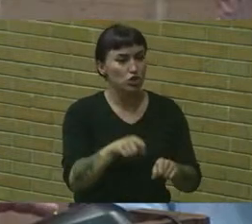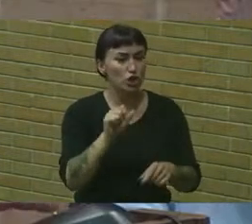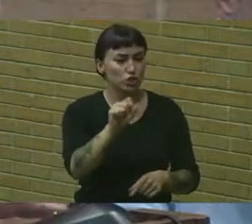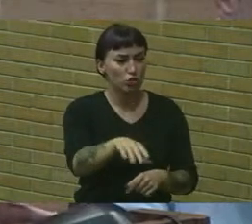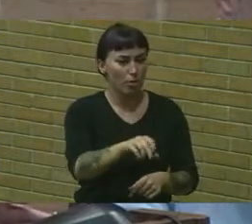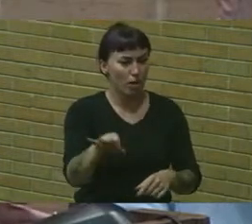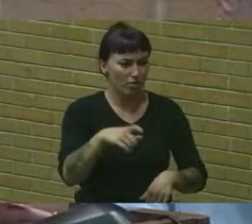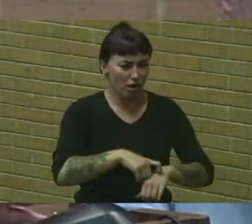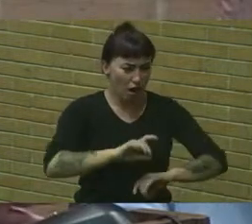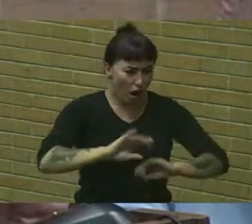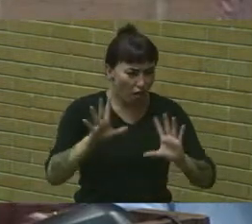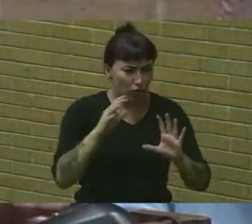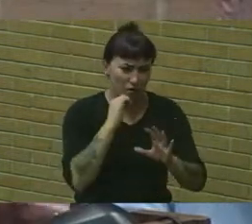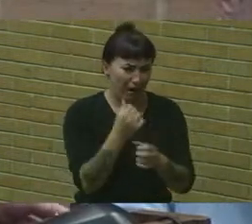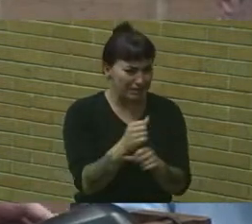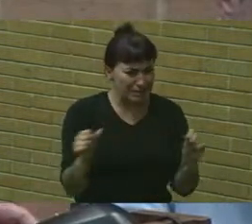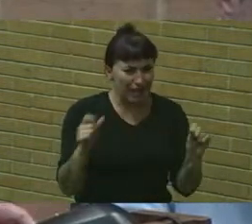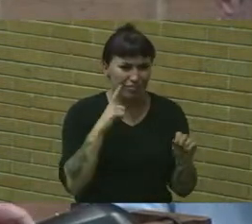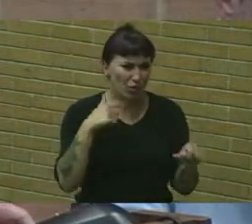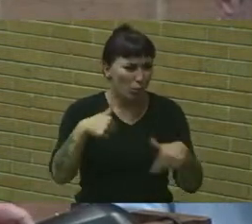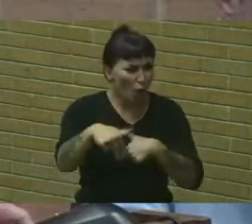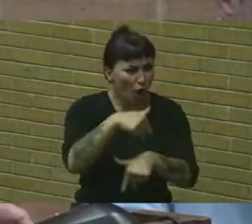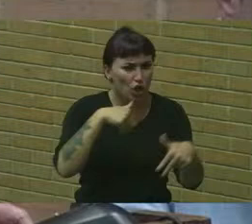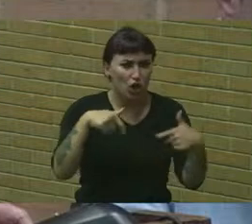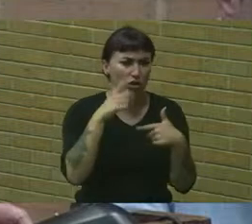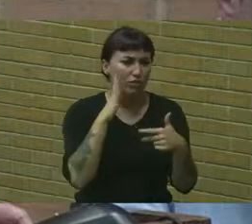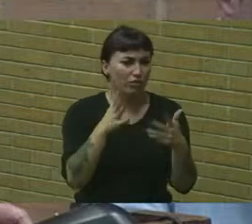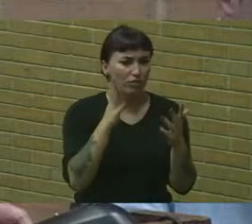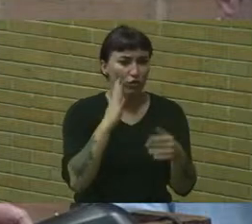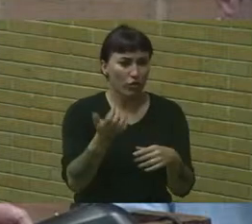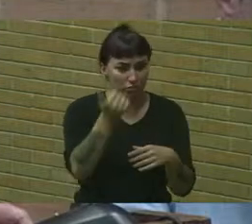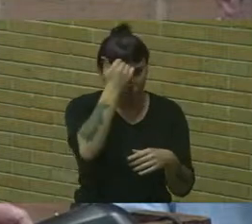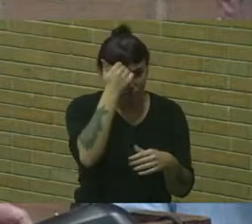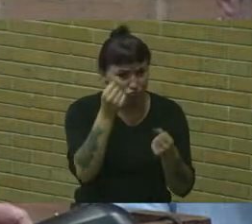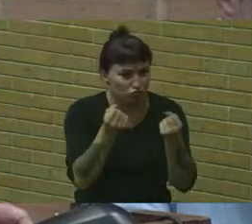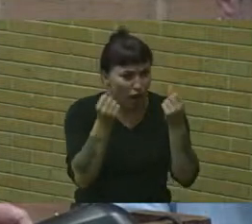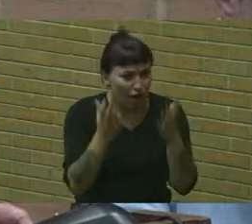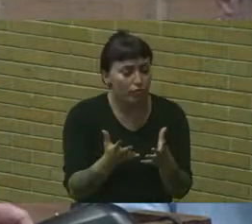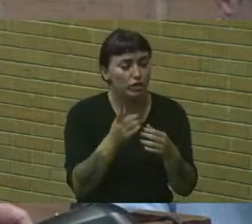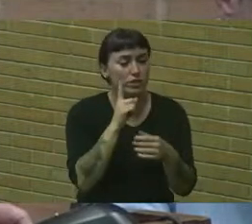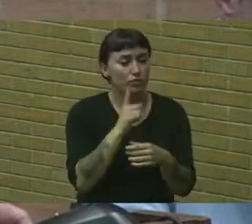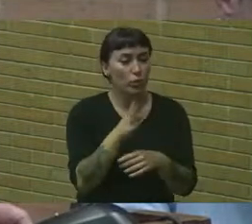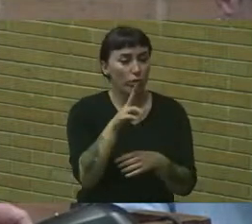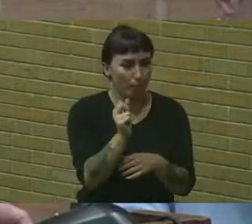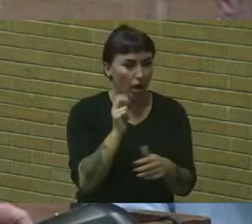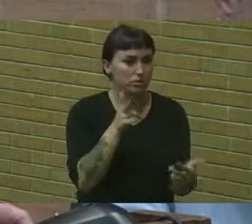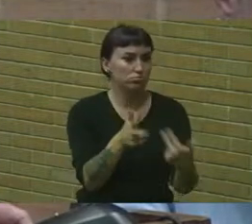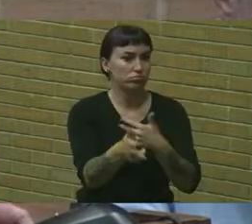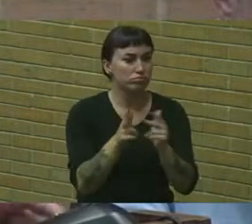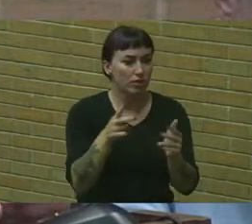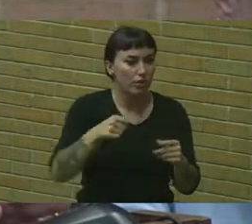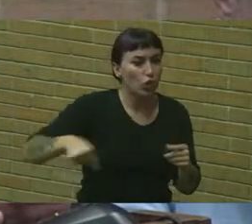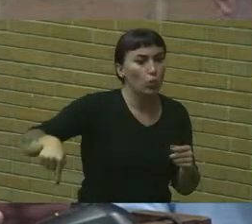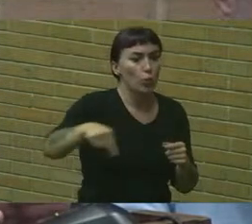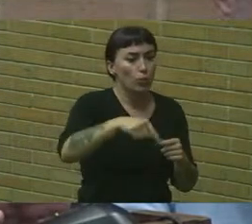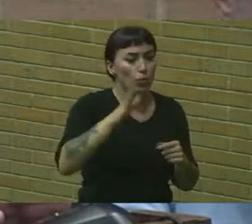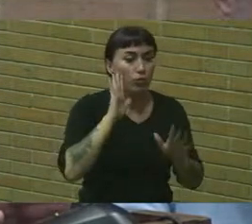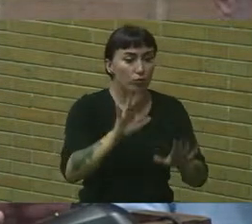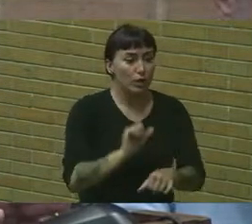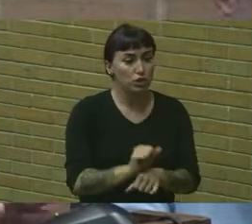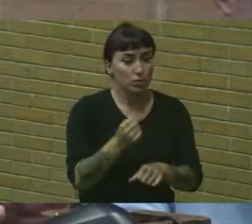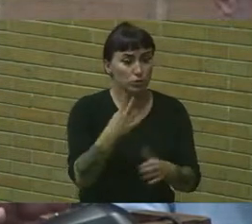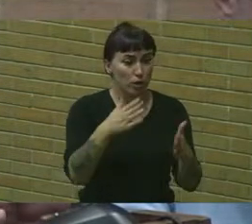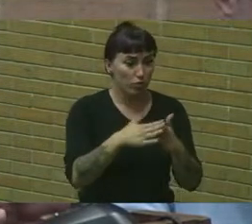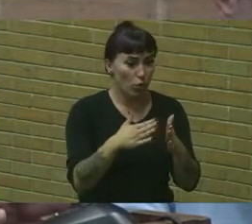is horrifically unsafe for the walkers, for the idiot drivers, and for the buses coming in and out of the loop. We do a great job in the 12